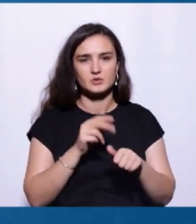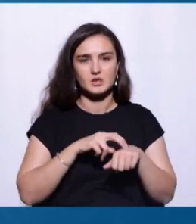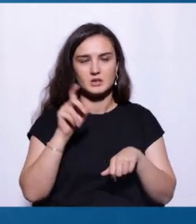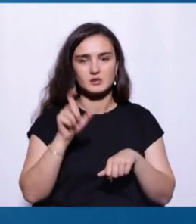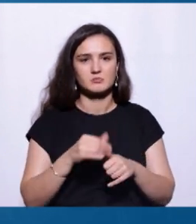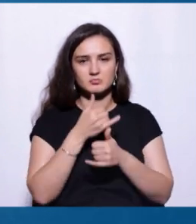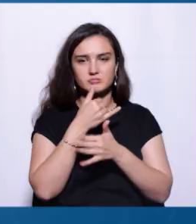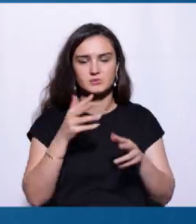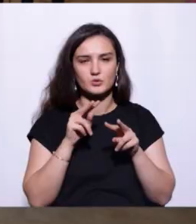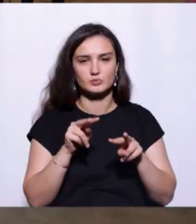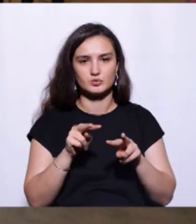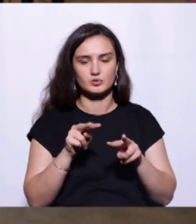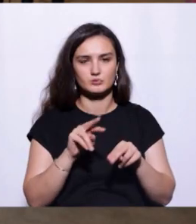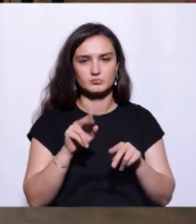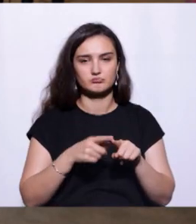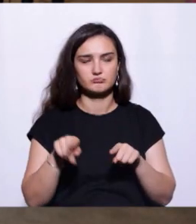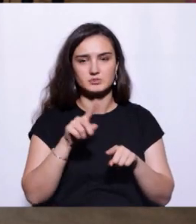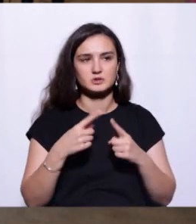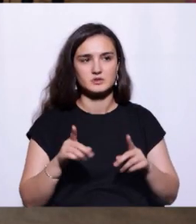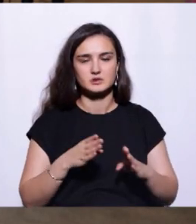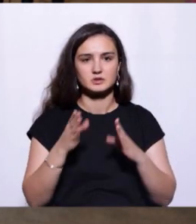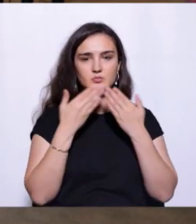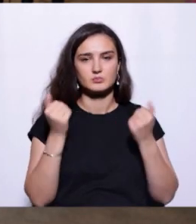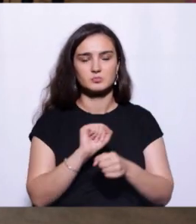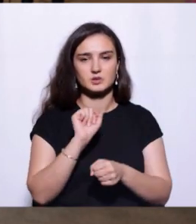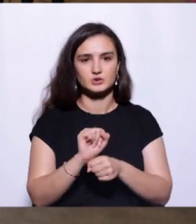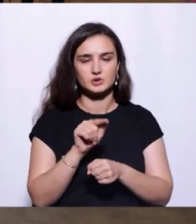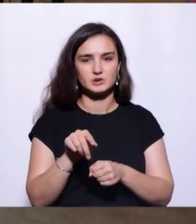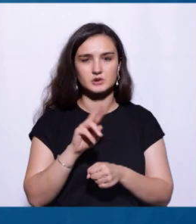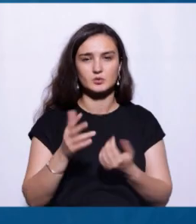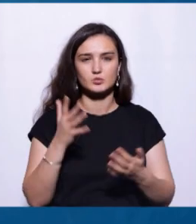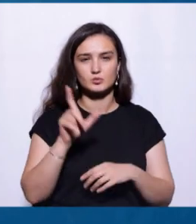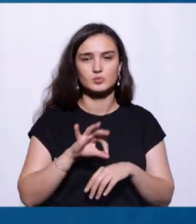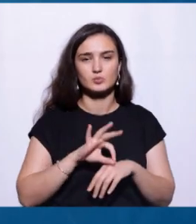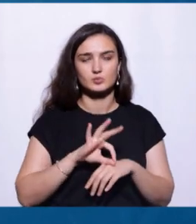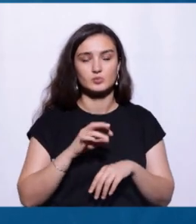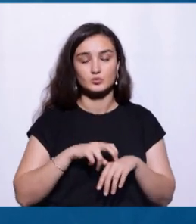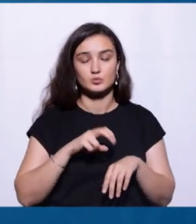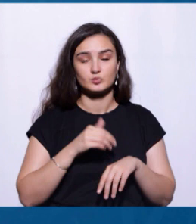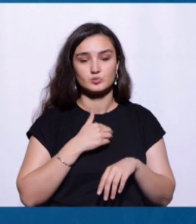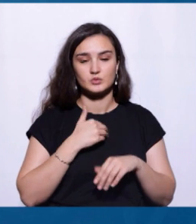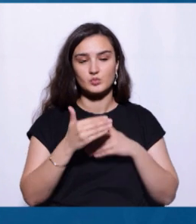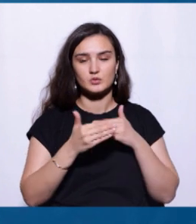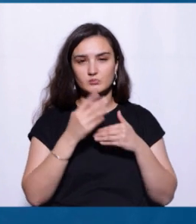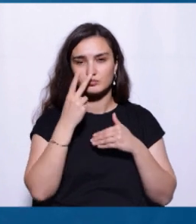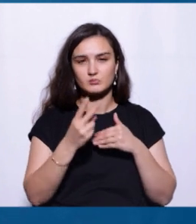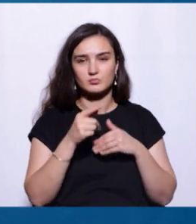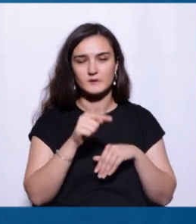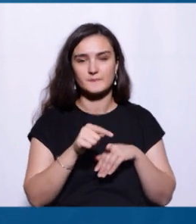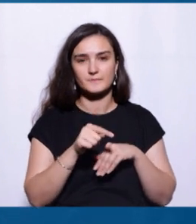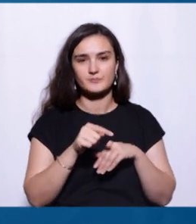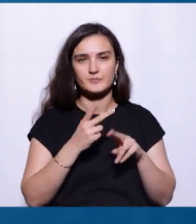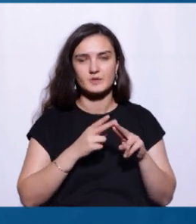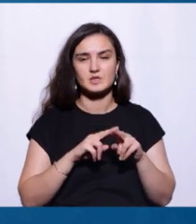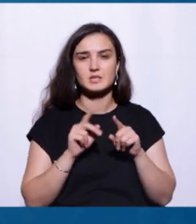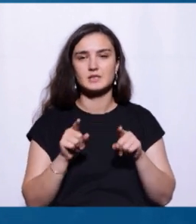doctor can't control it. There is no way to stop it. For instance, if the doctor wants to look closely at one particular